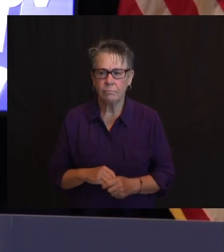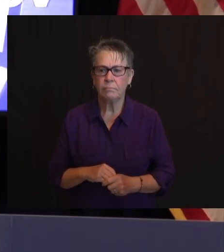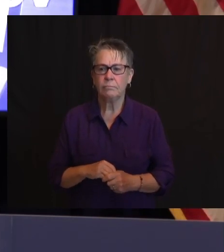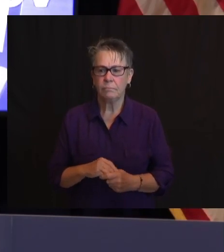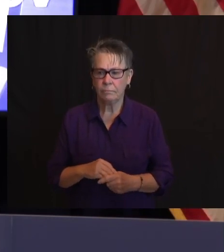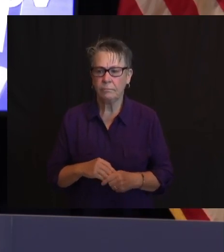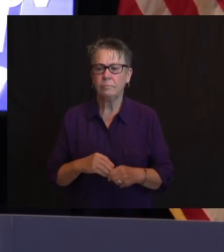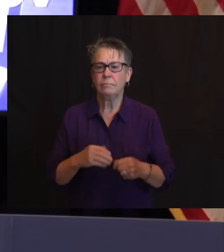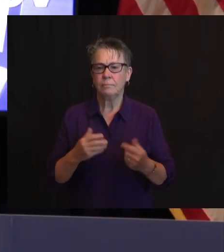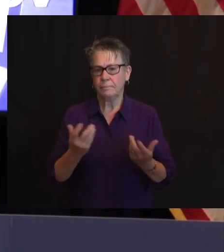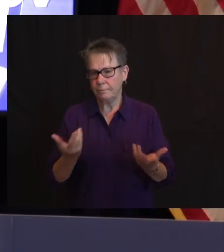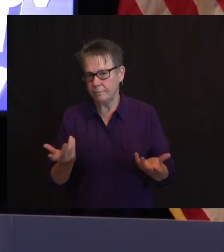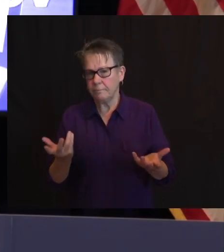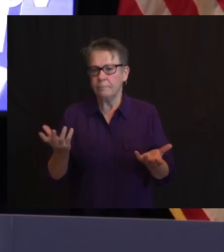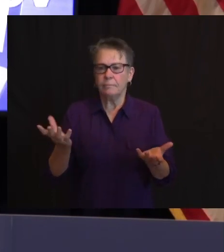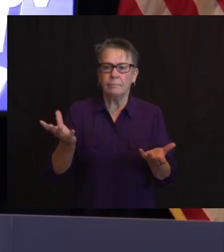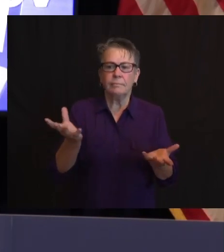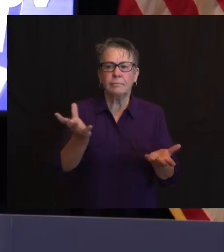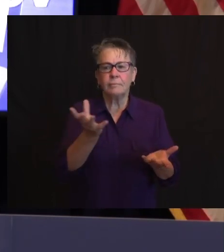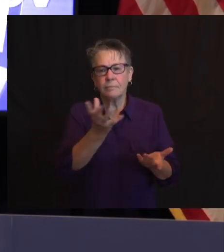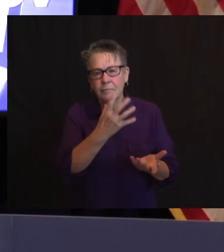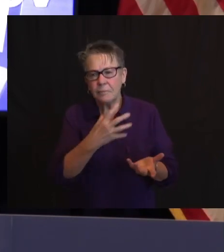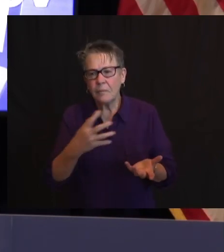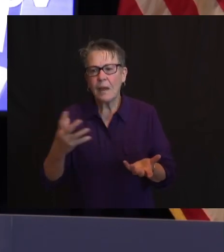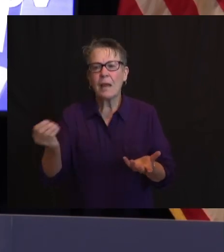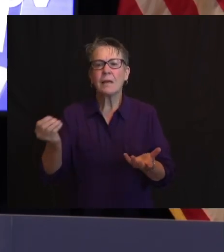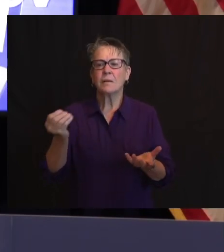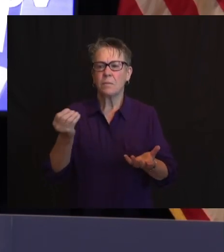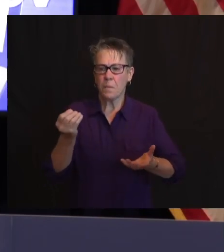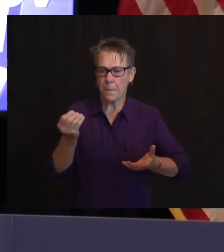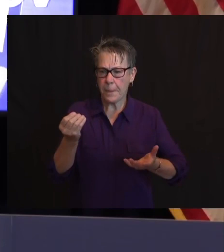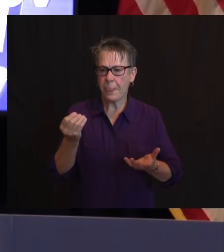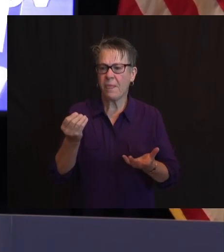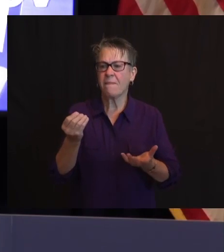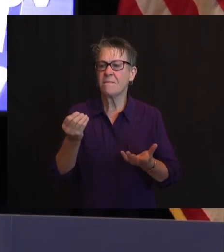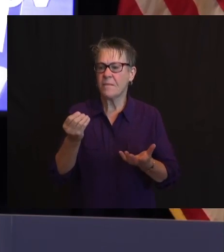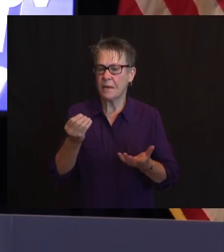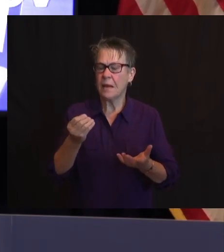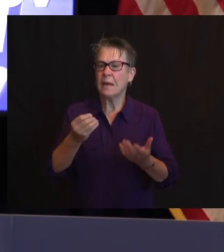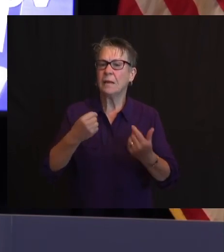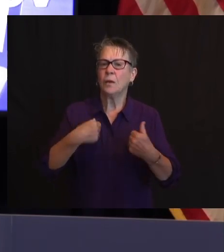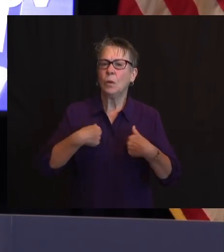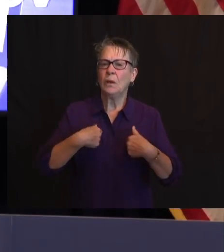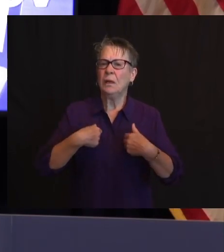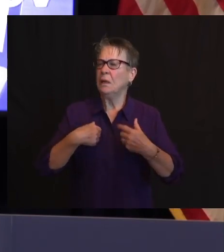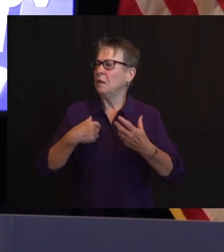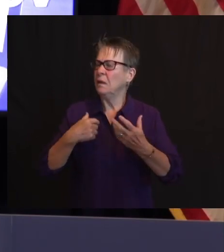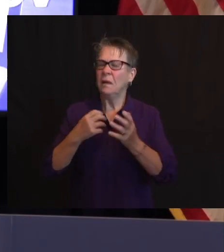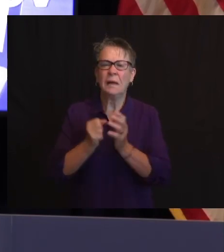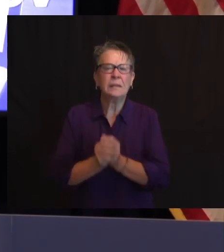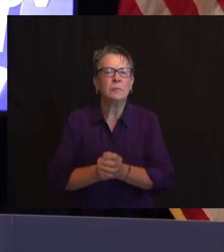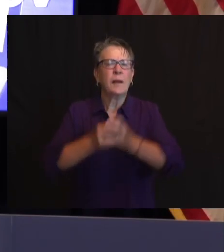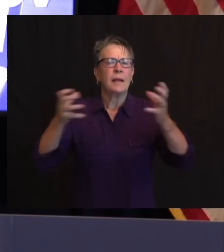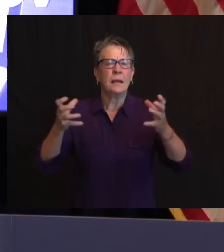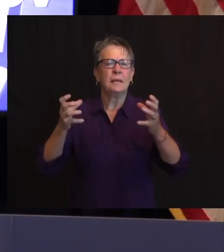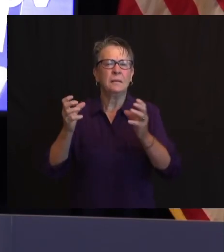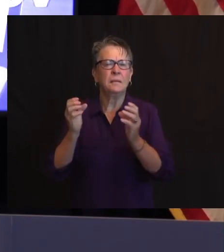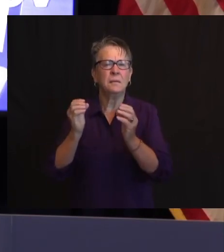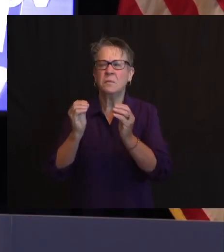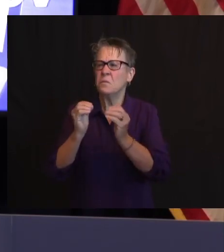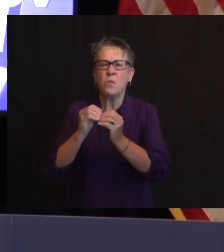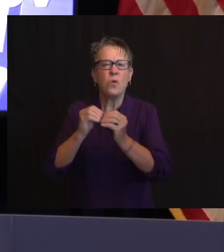Help training. This is an initiative for EMS to improve connections to care for non-fatal overdose